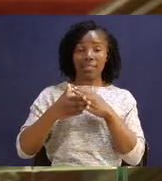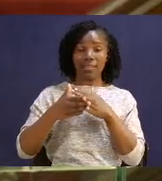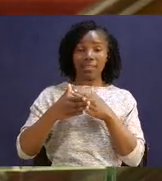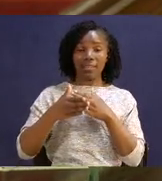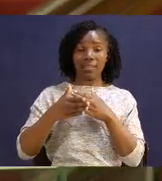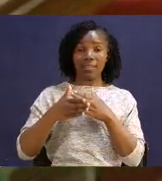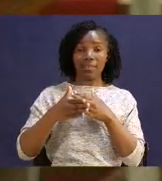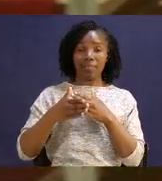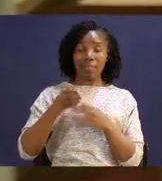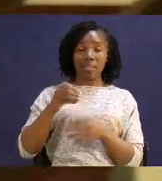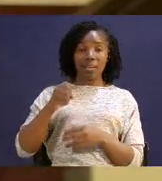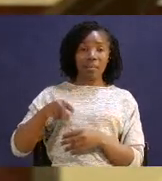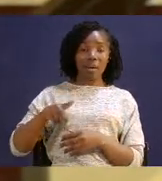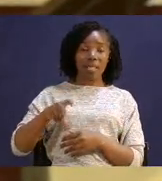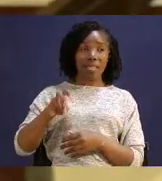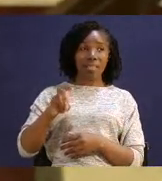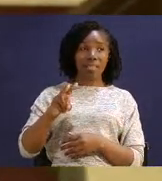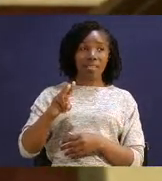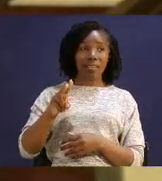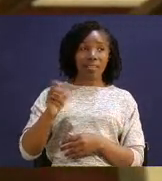They don't walk like this.